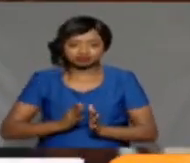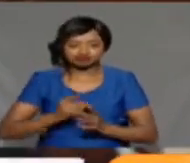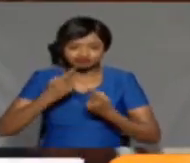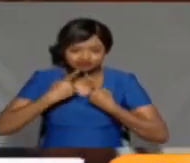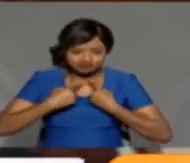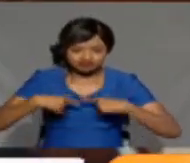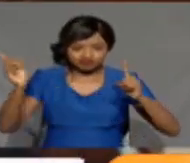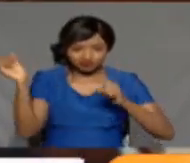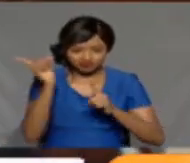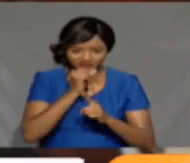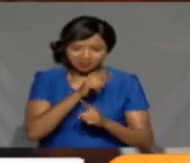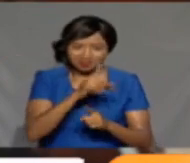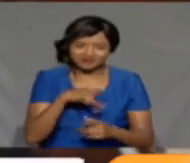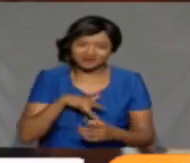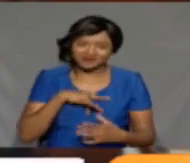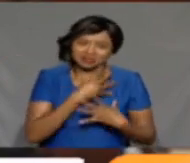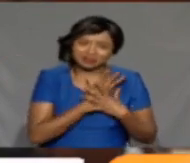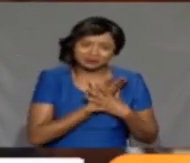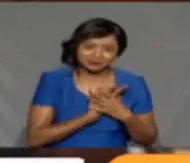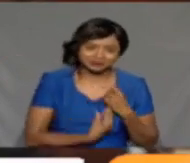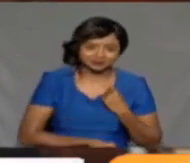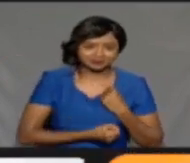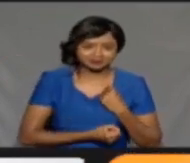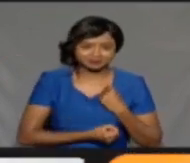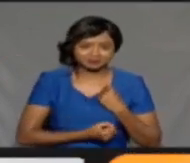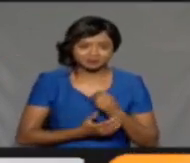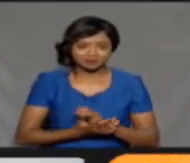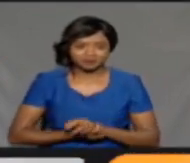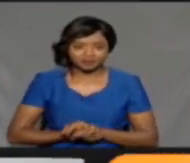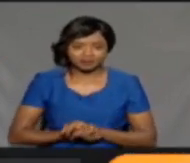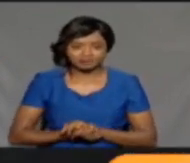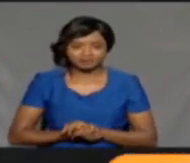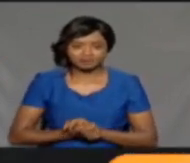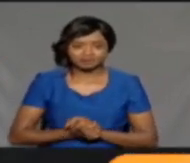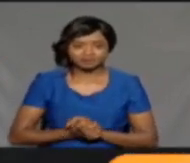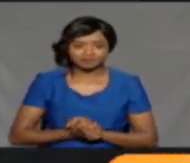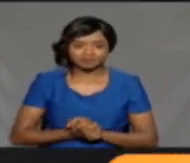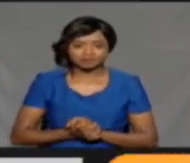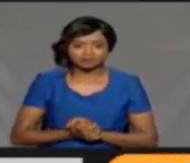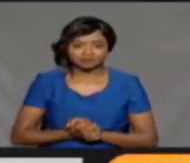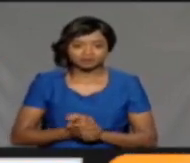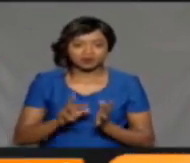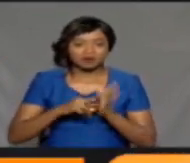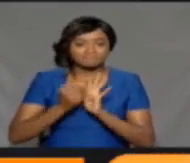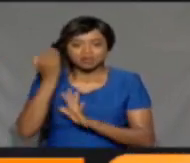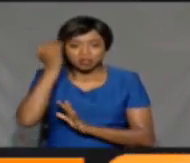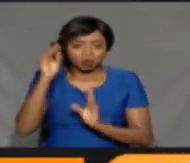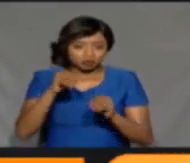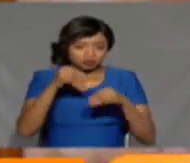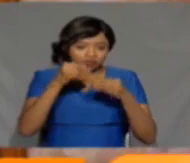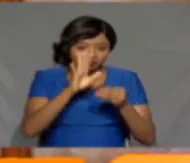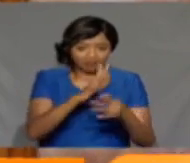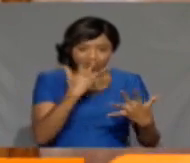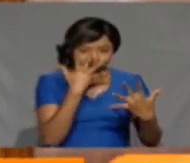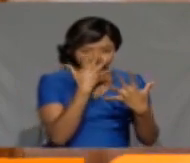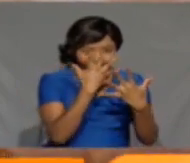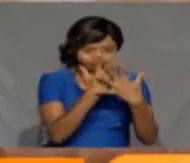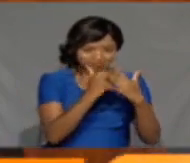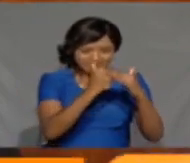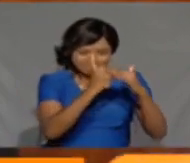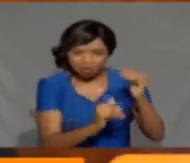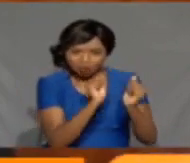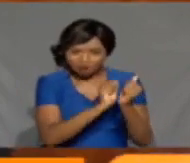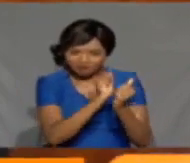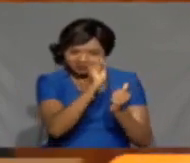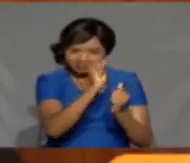and hence a deterrent and custodial sentence was necessary. For the court to give anything below 15 years would be a violation of